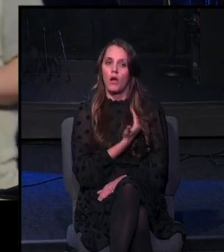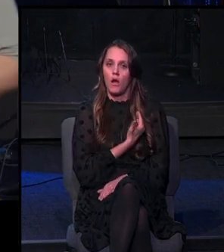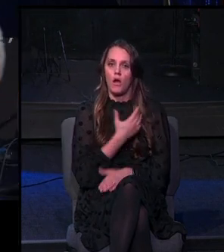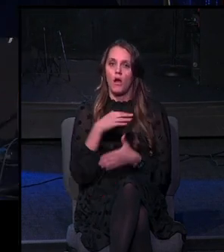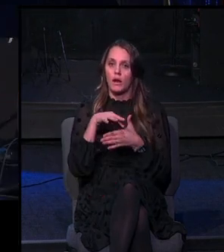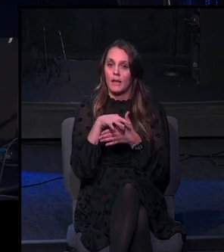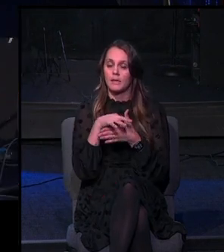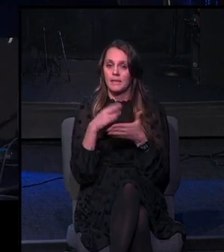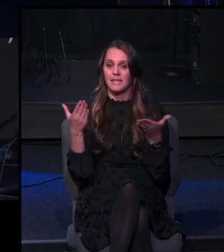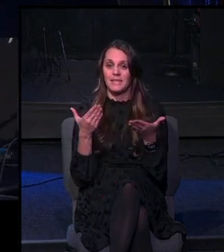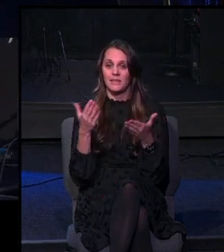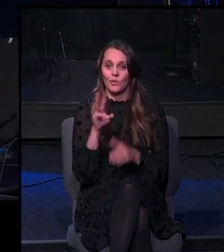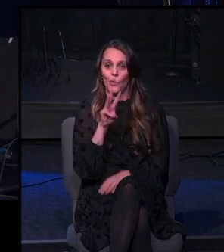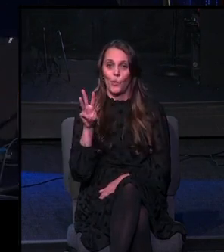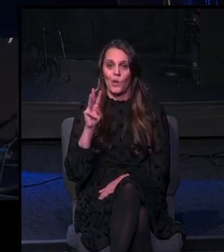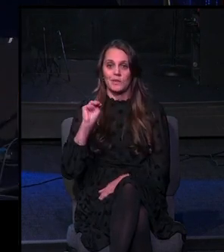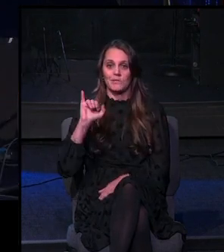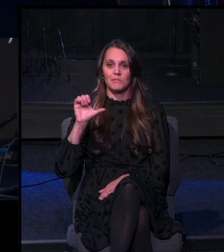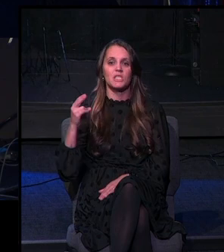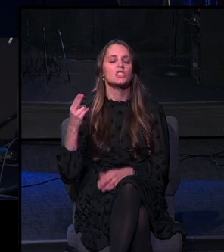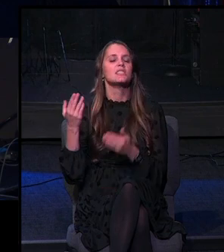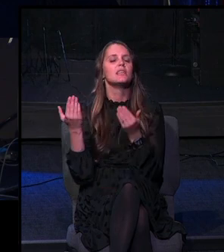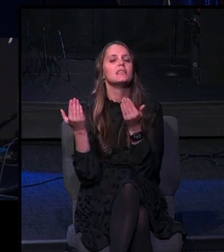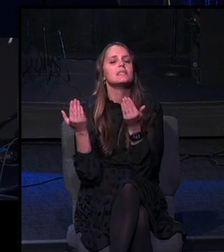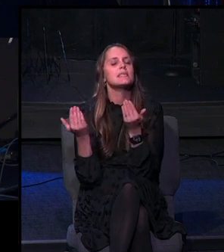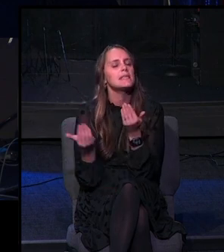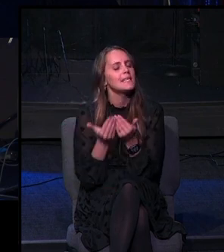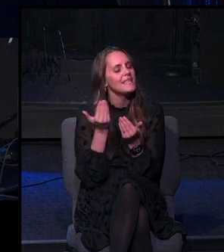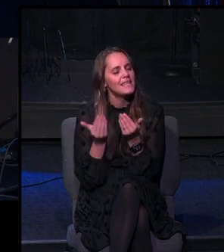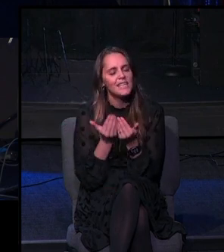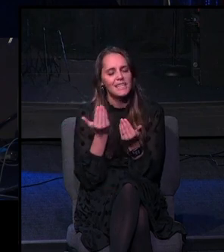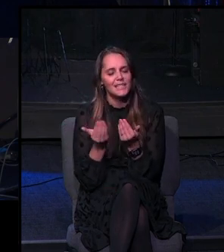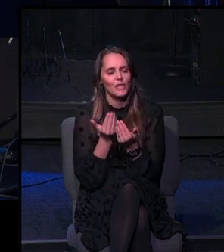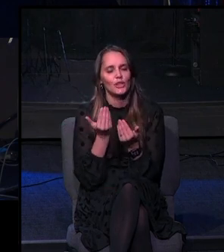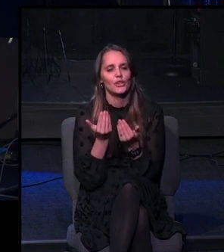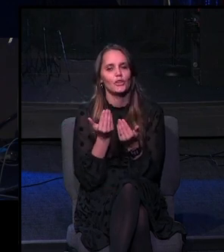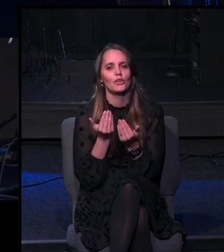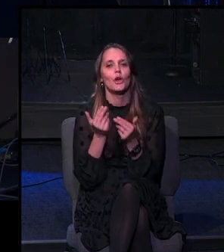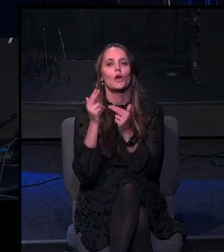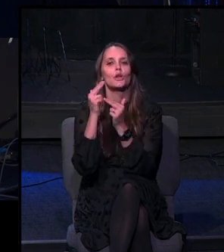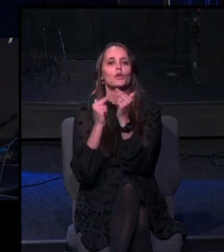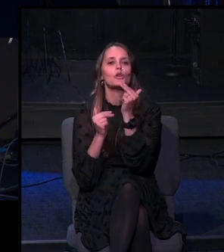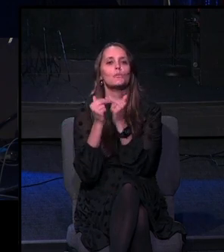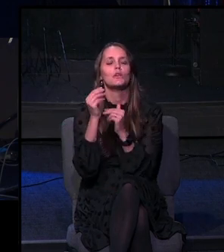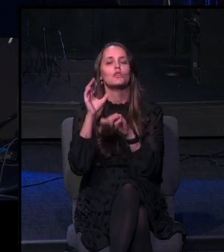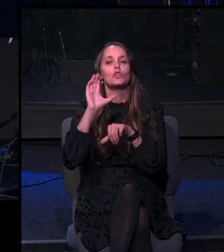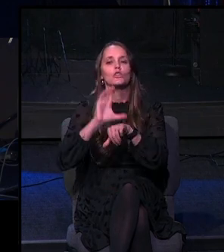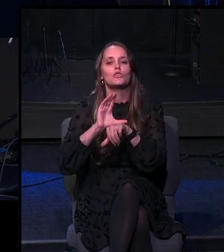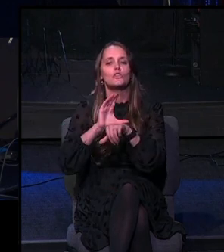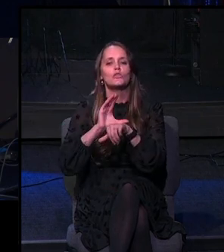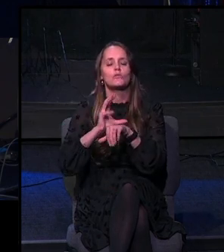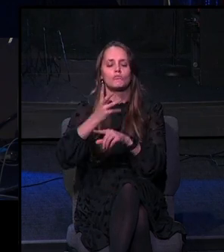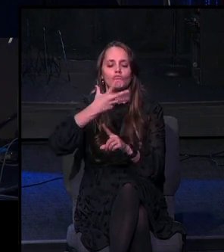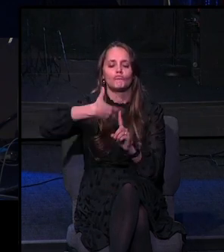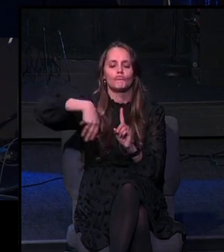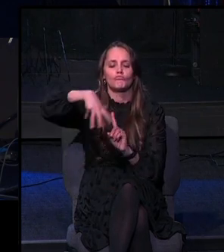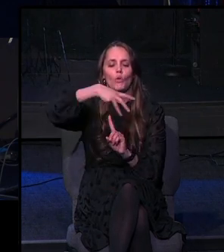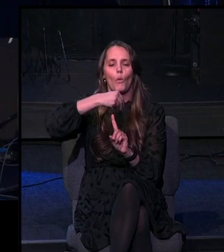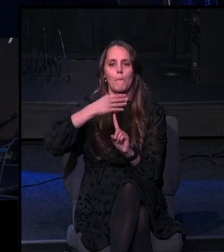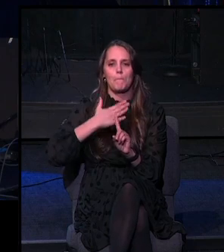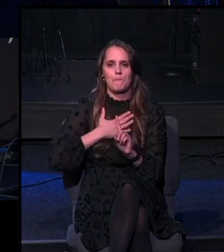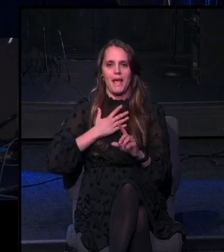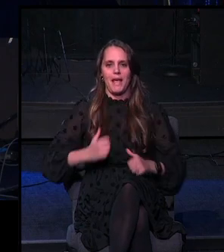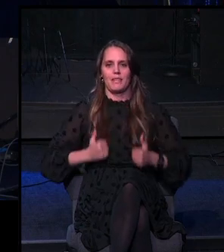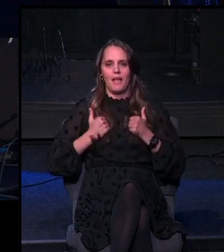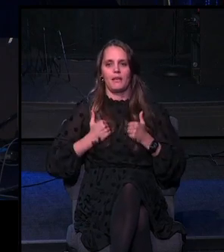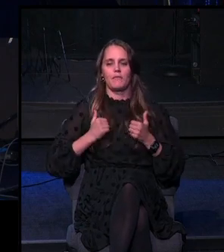West Michigan, it is way easier. It's way easier to build church around my life than it is to build my life